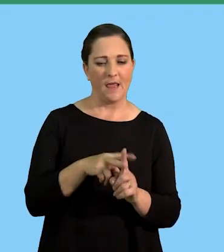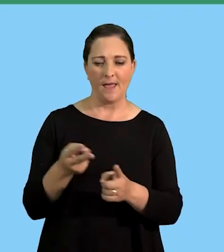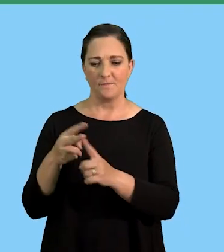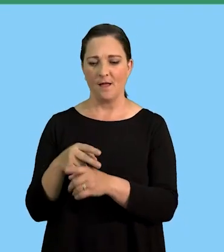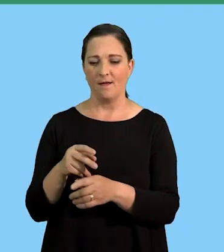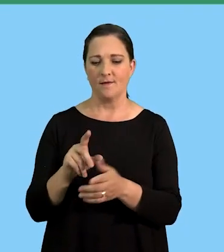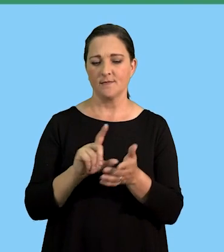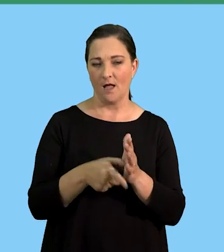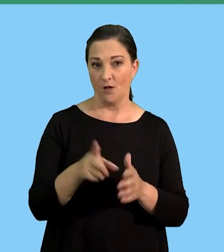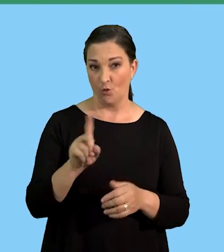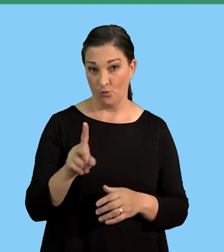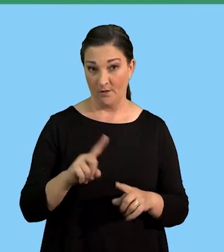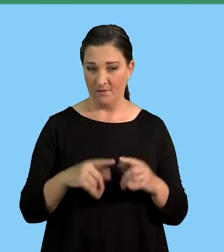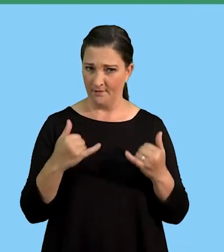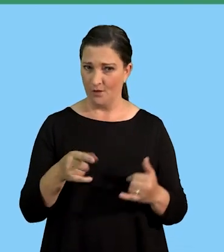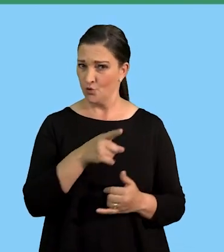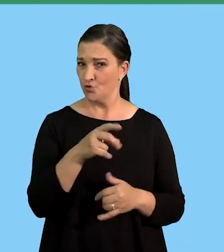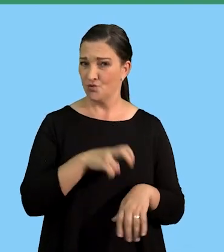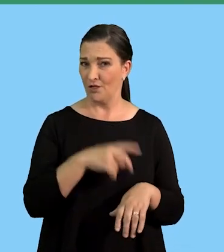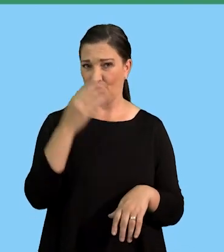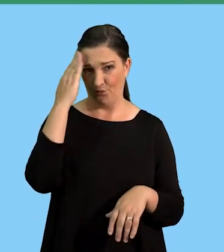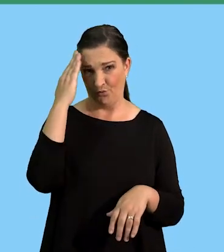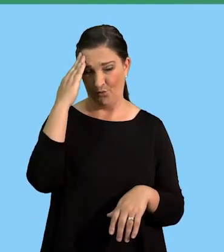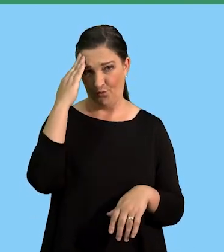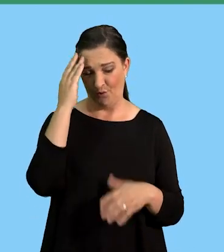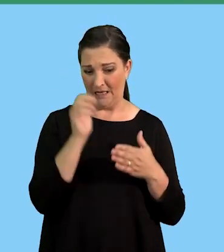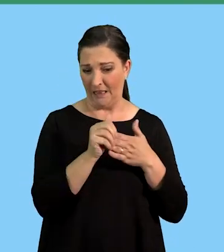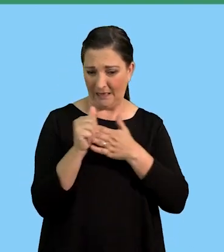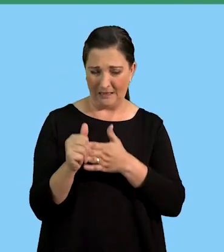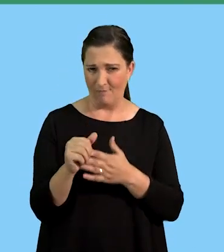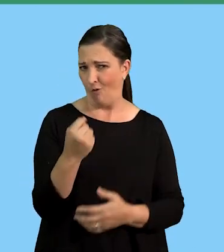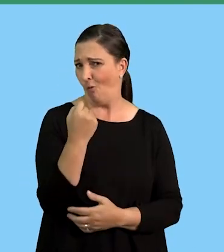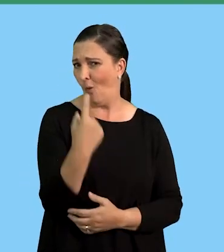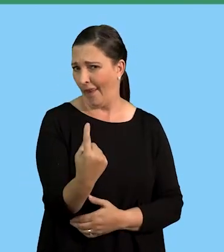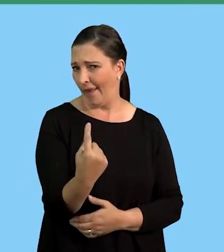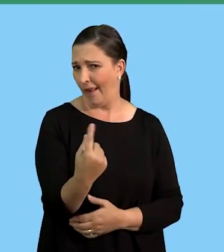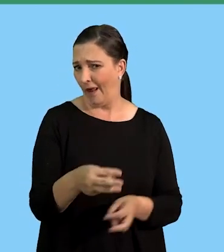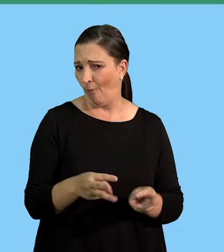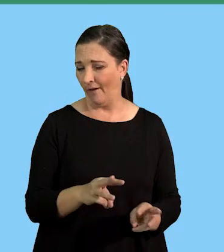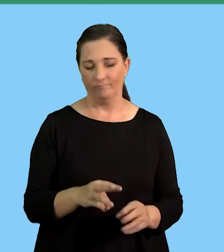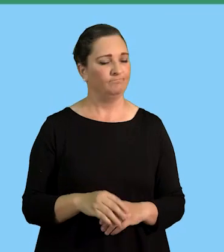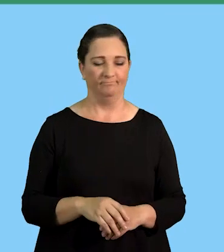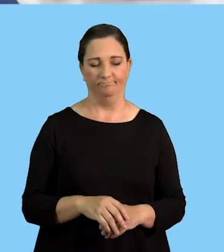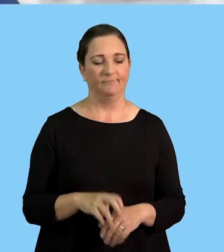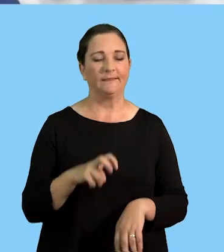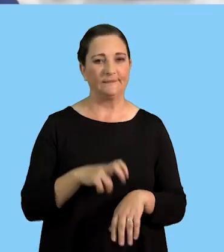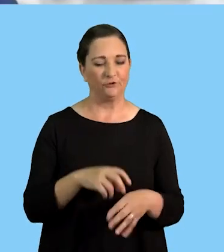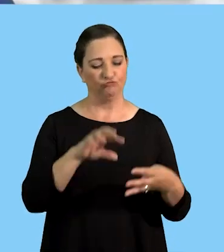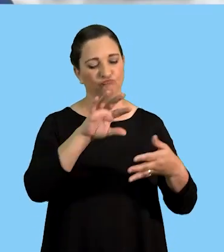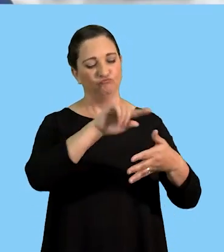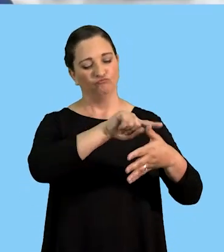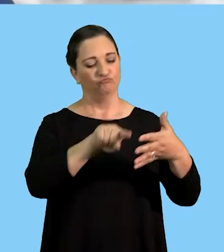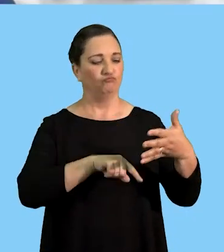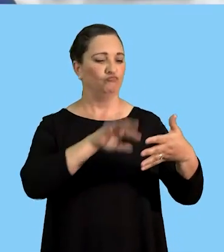is to educate you to say, as a leader, you should know that you cannot always use one leadership style. You need to look into the situation before